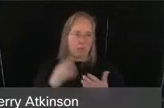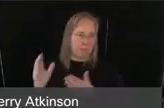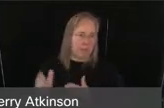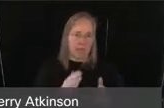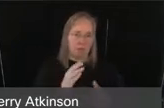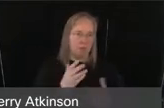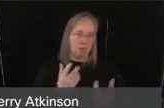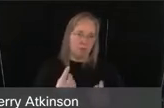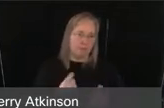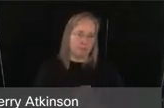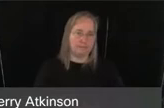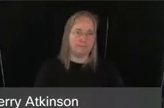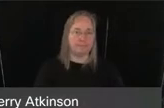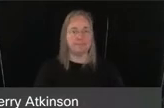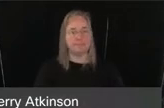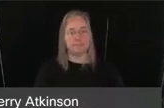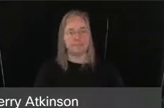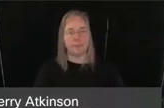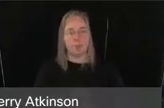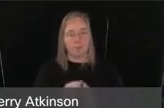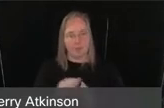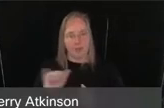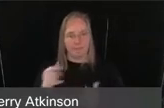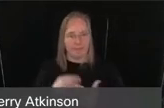on with that money.